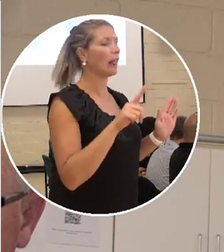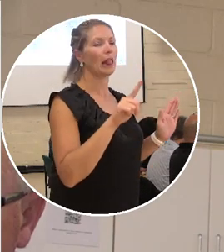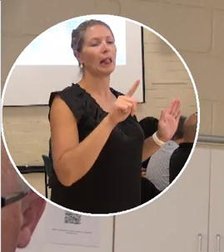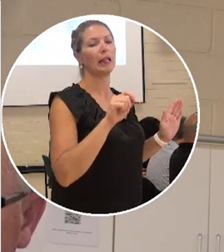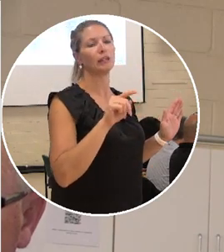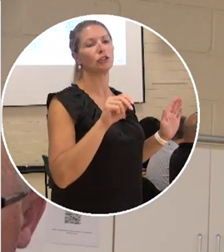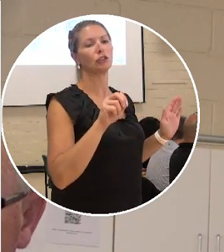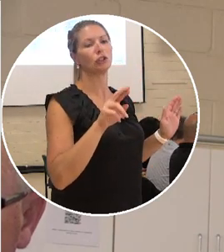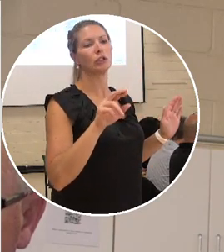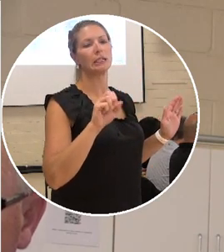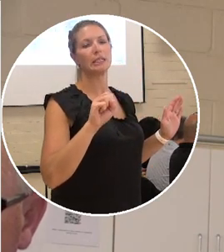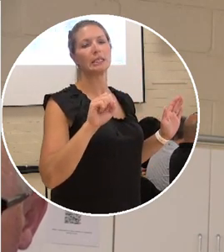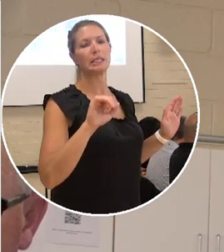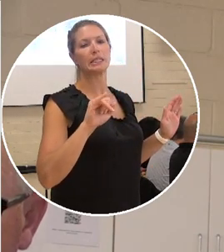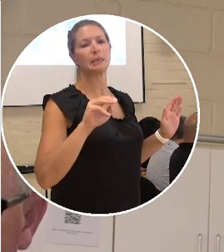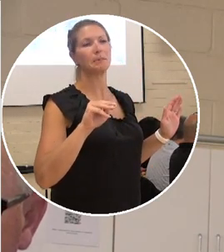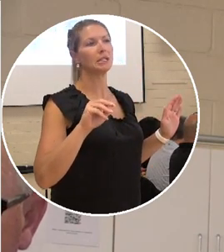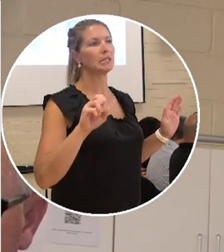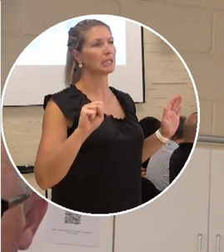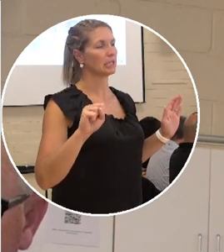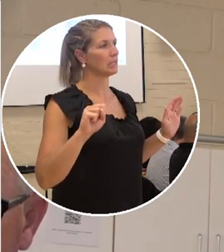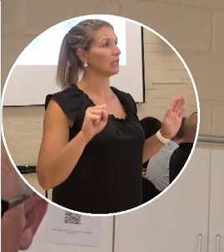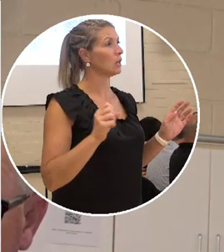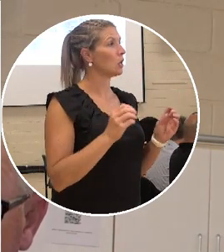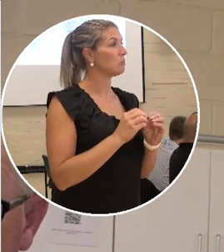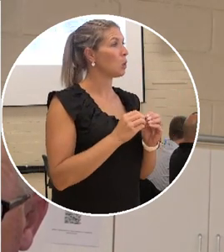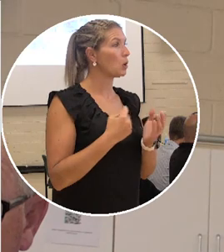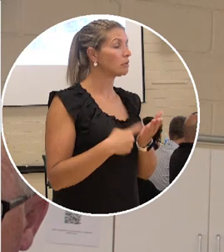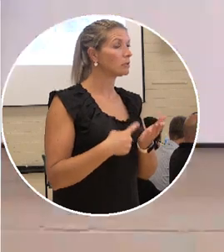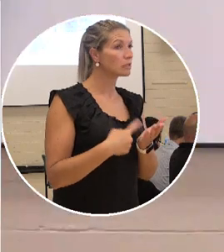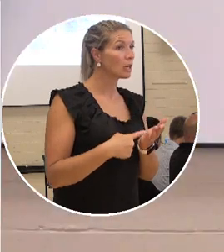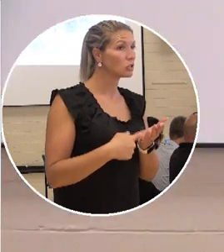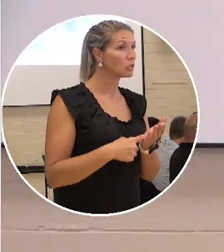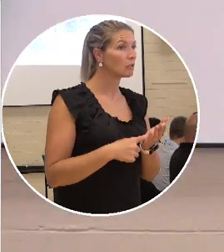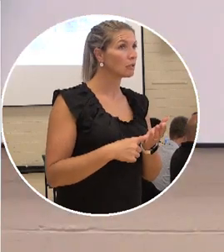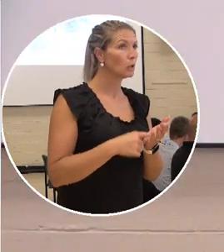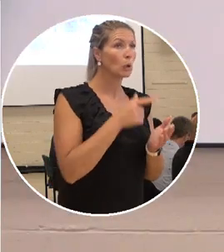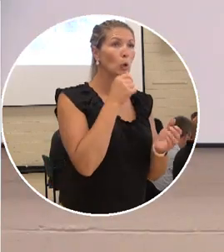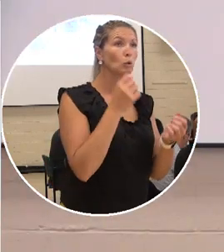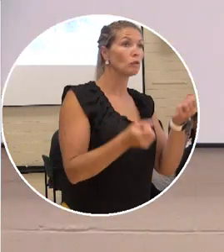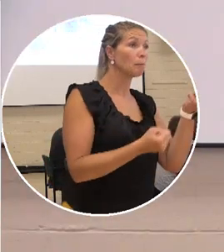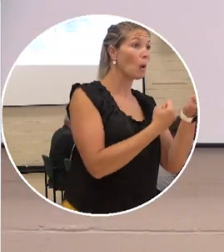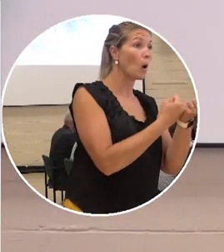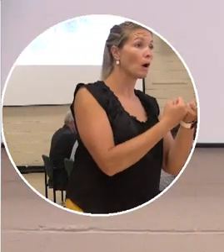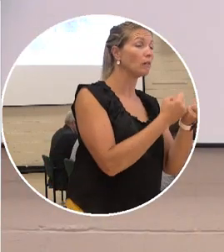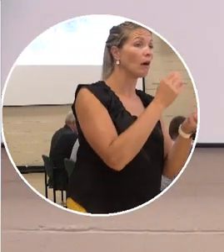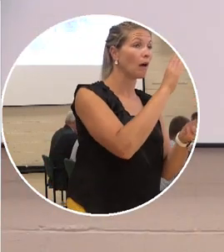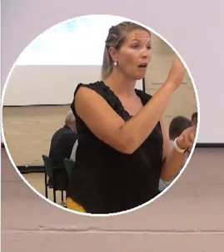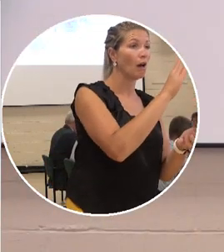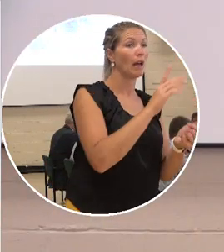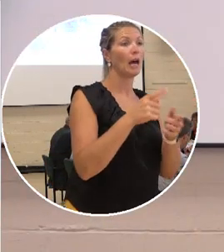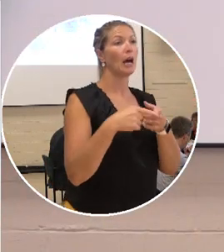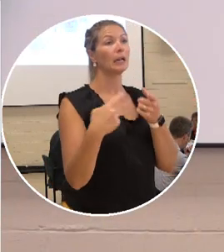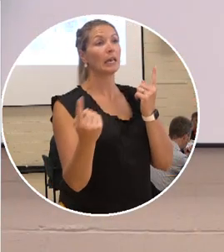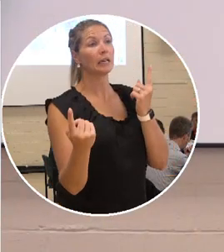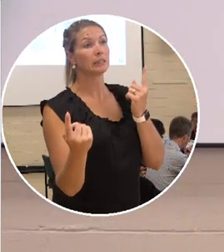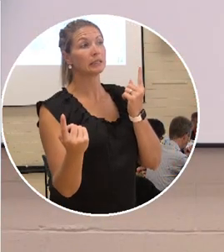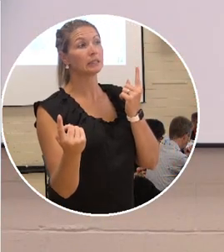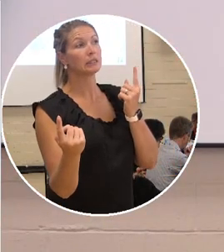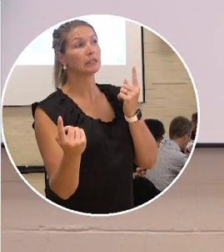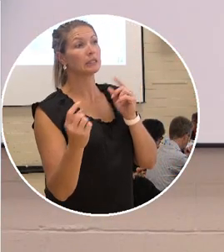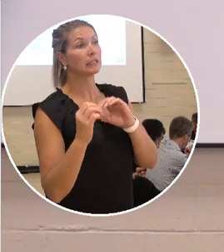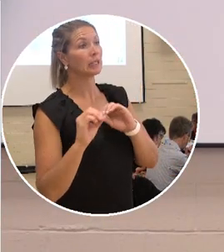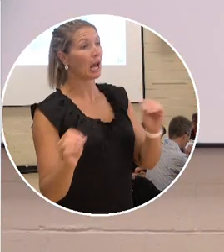Simmons. Any further discussion, question? Hearing none, all in favor? Aye. Those against? Motion